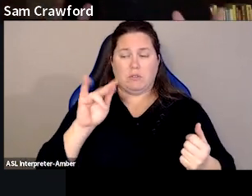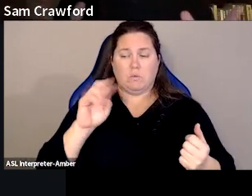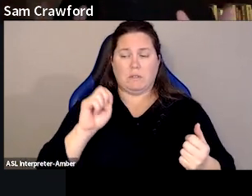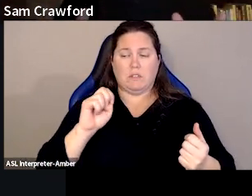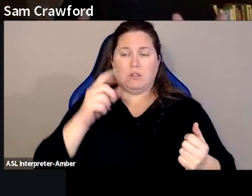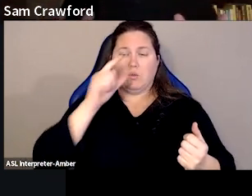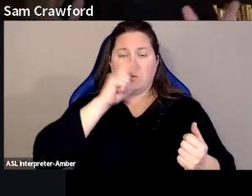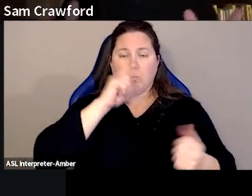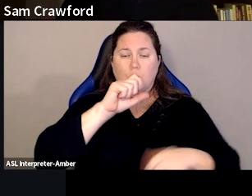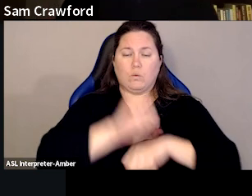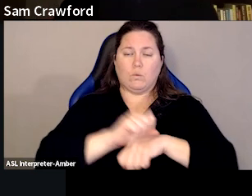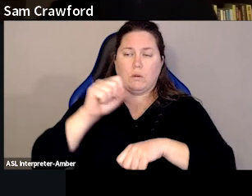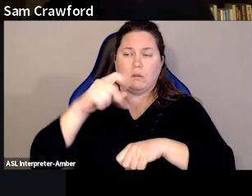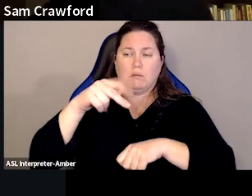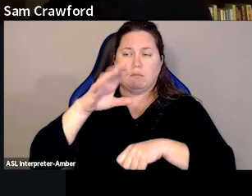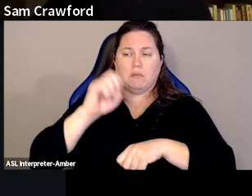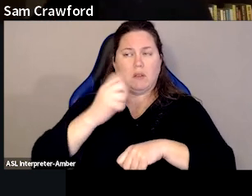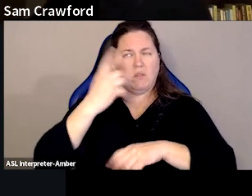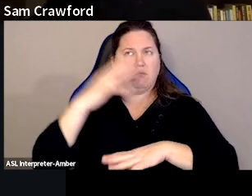of the most powerful no-code tools that there is.